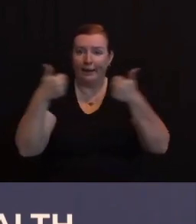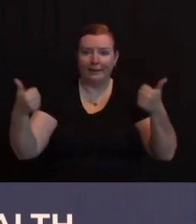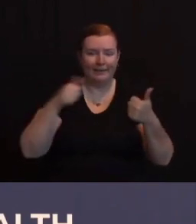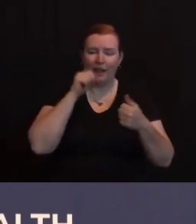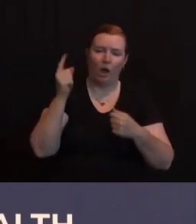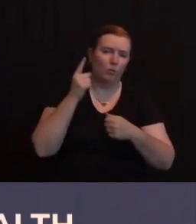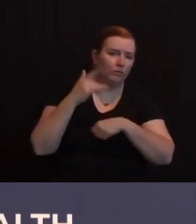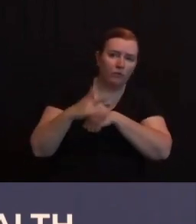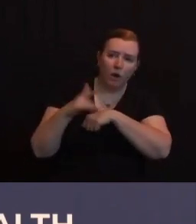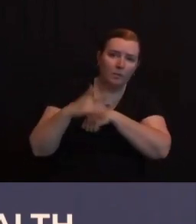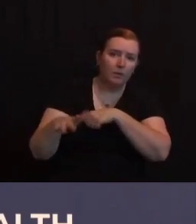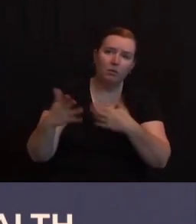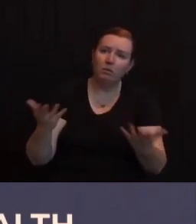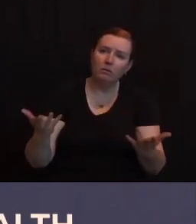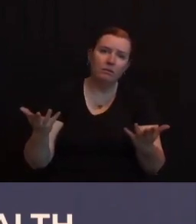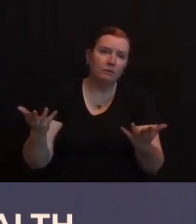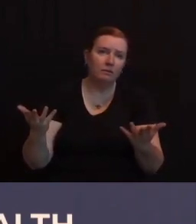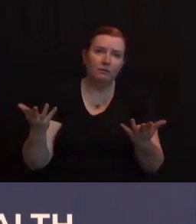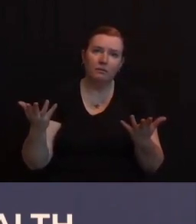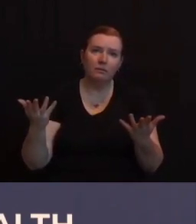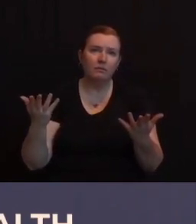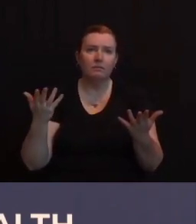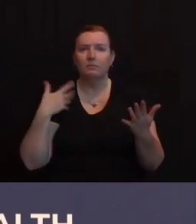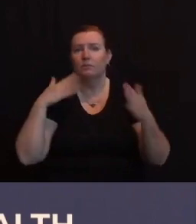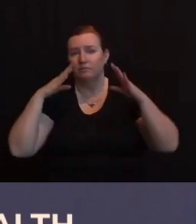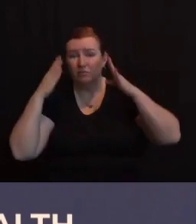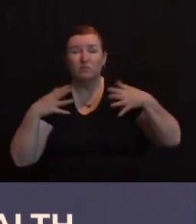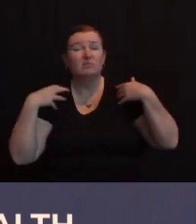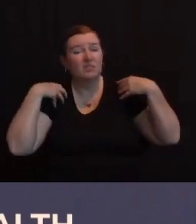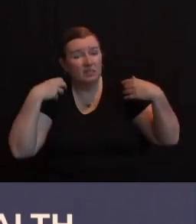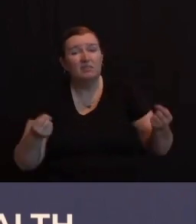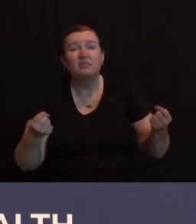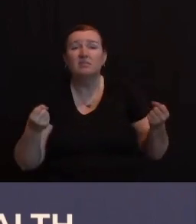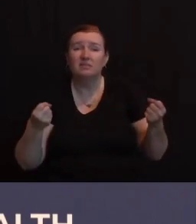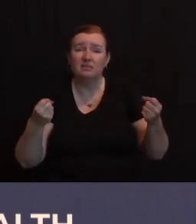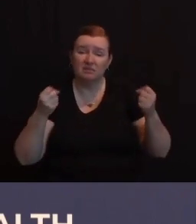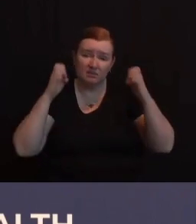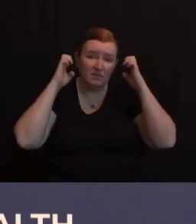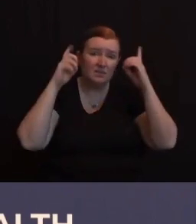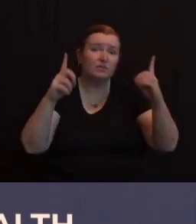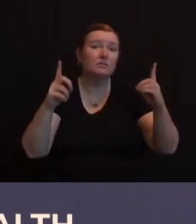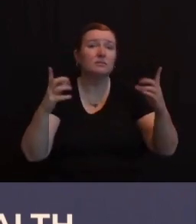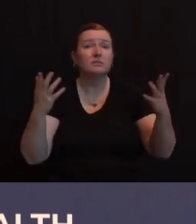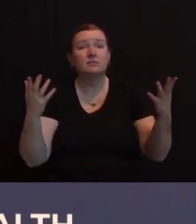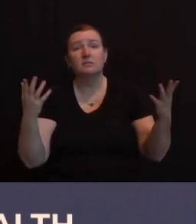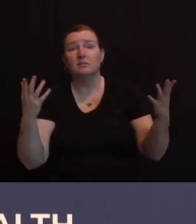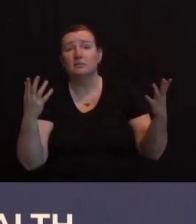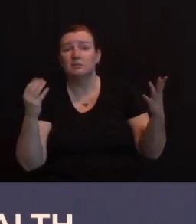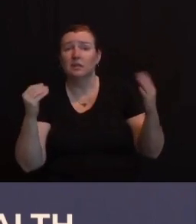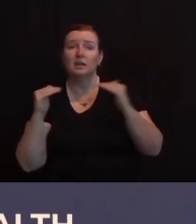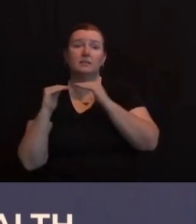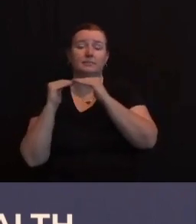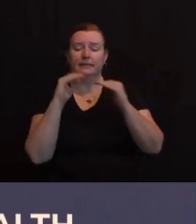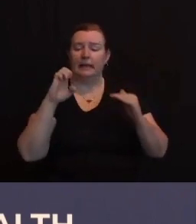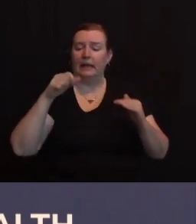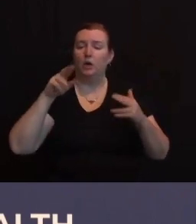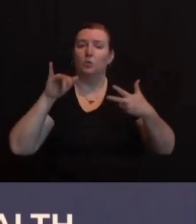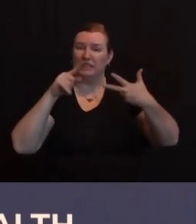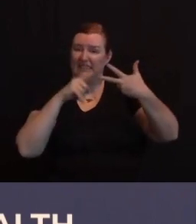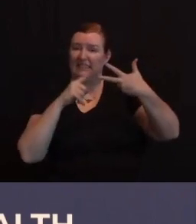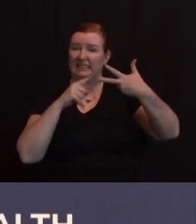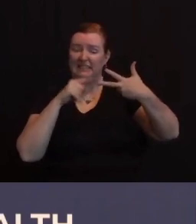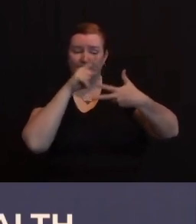equity. Those are the three principles that will continue to guide us, and I hope will guide all the districts as they're putting their finishing touches on